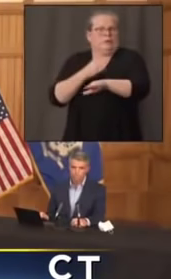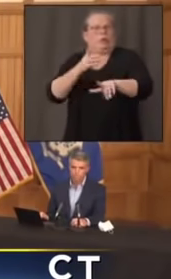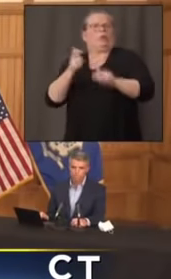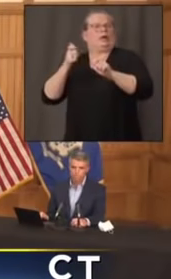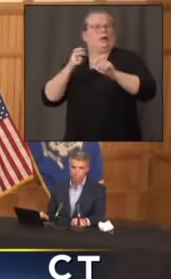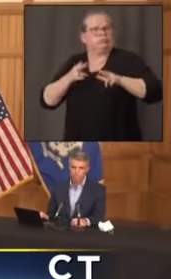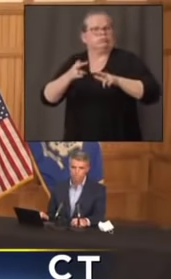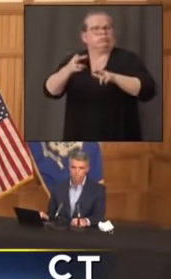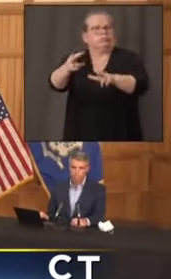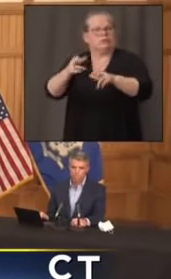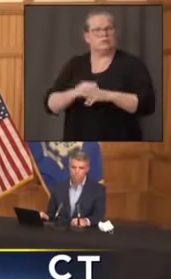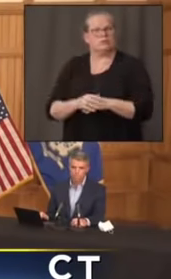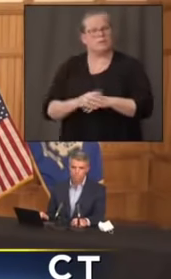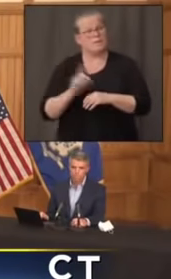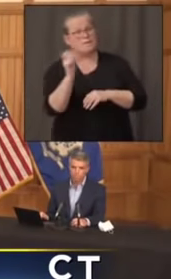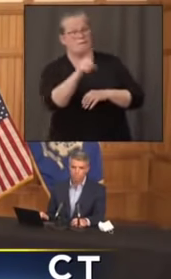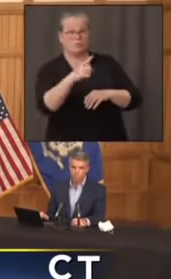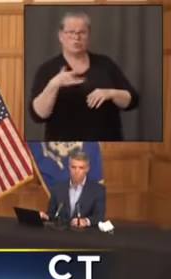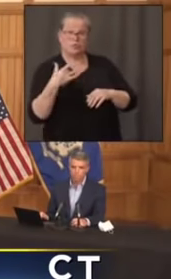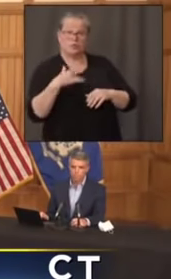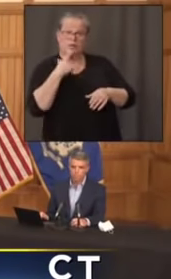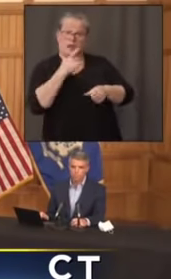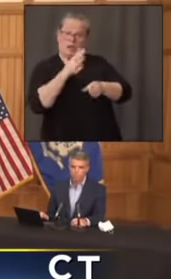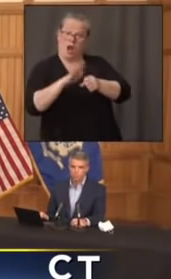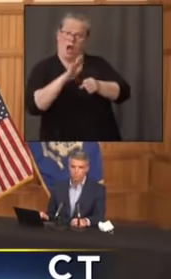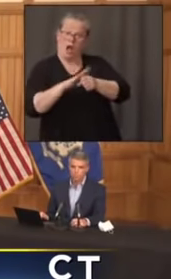Do you think it's adequate?